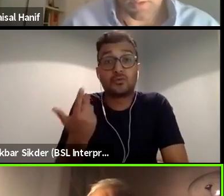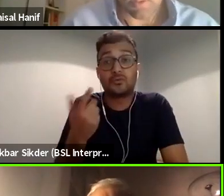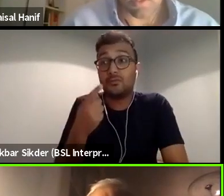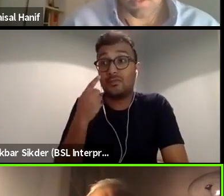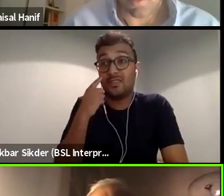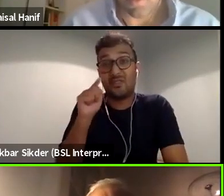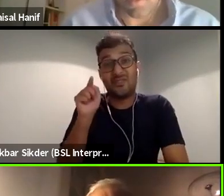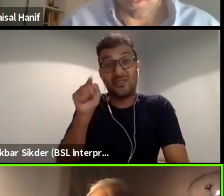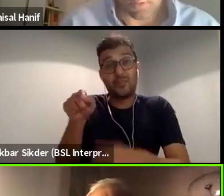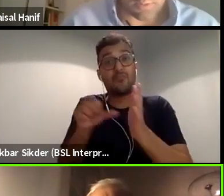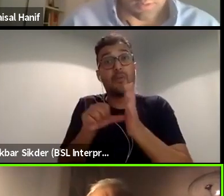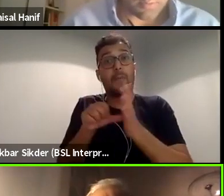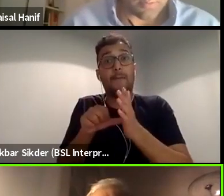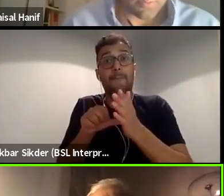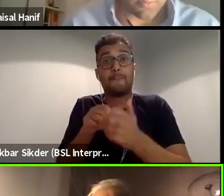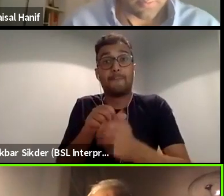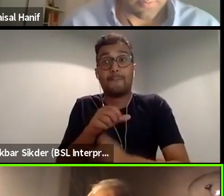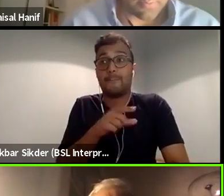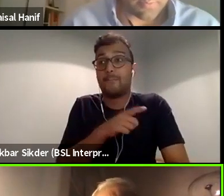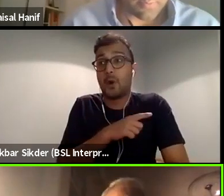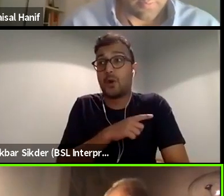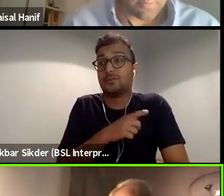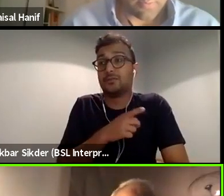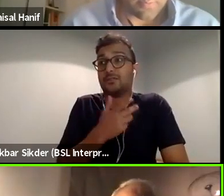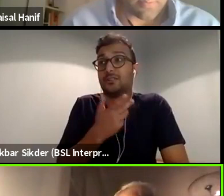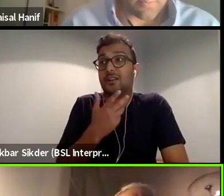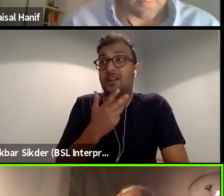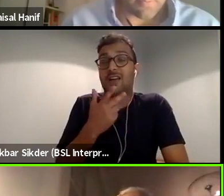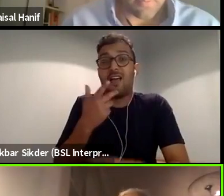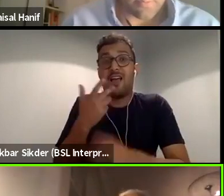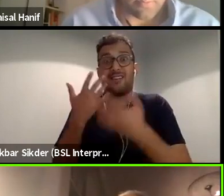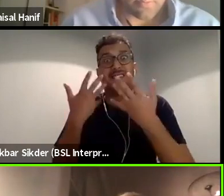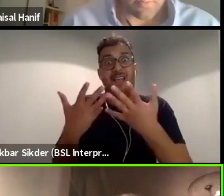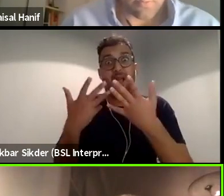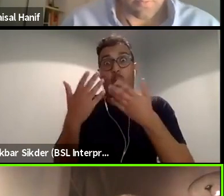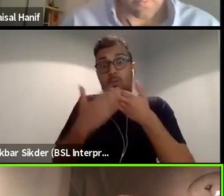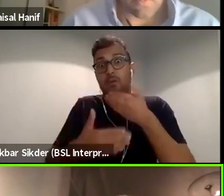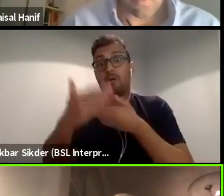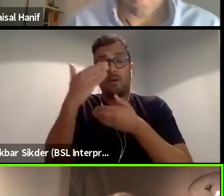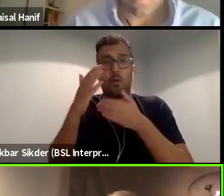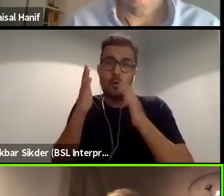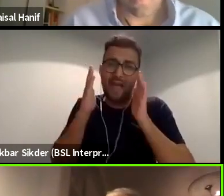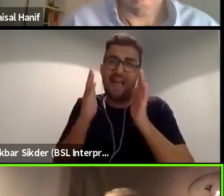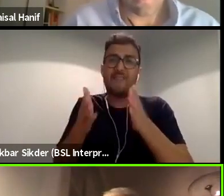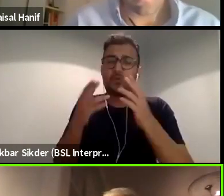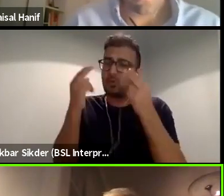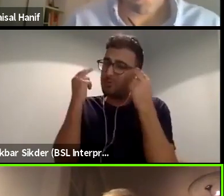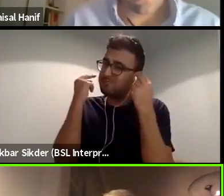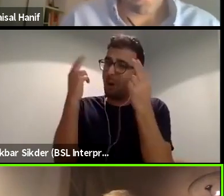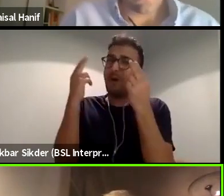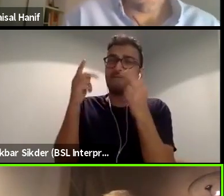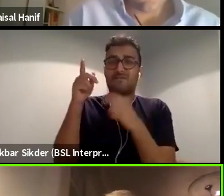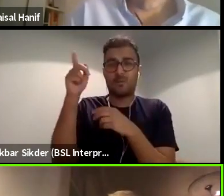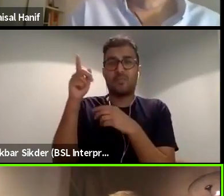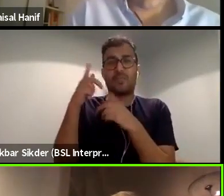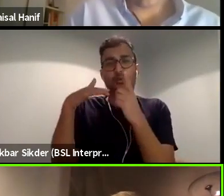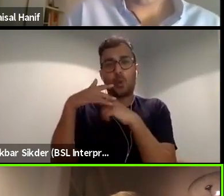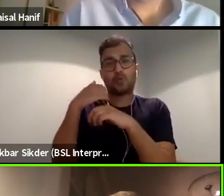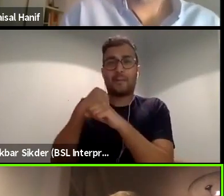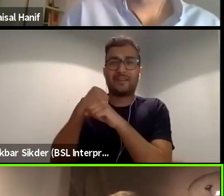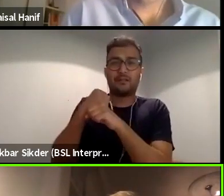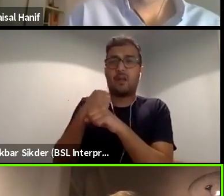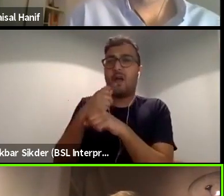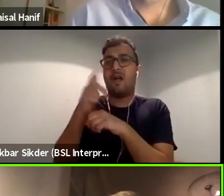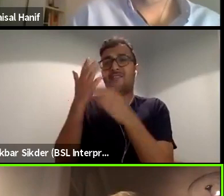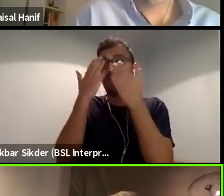challenge is to begin to reckon with these online entities. Facebook is so big, as has been pointed out already,